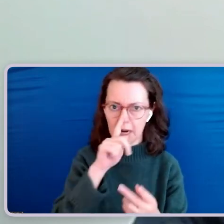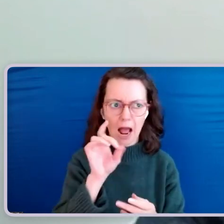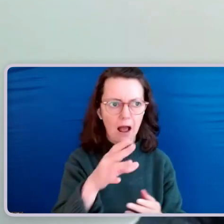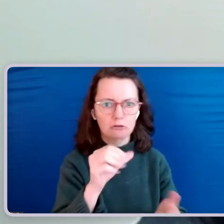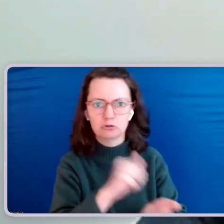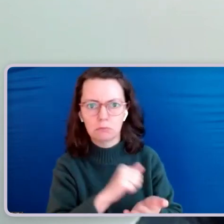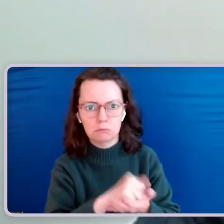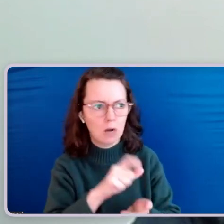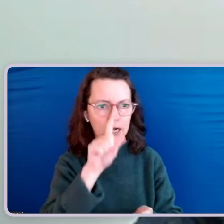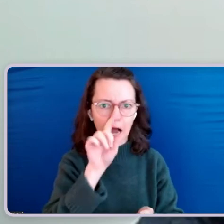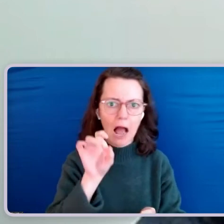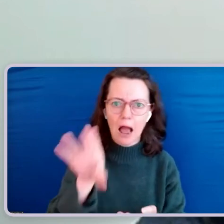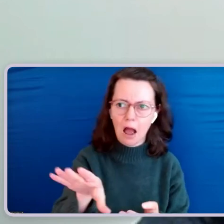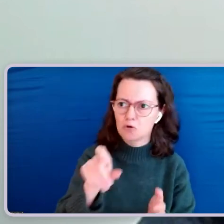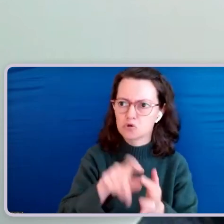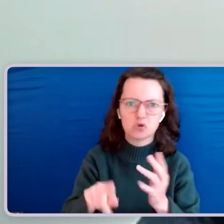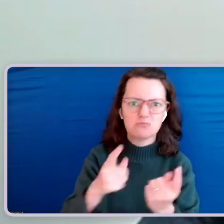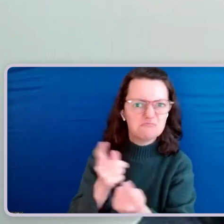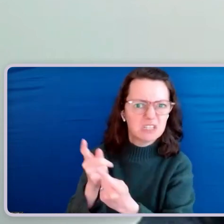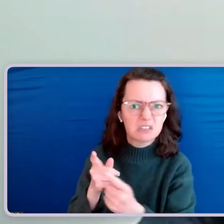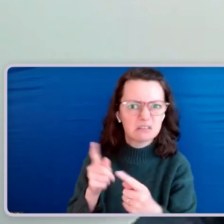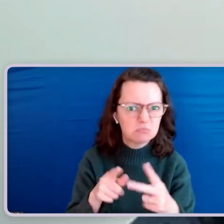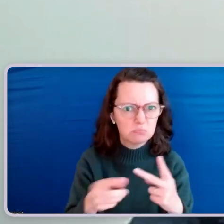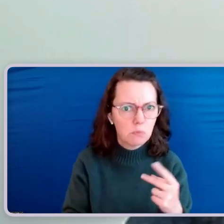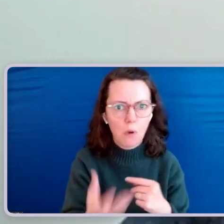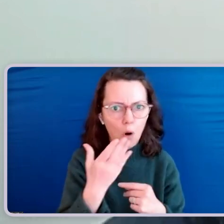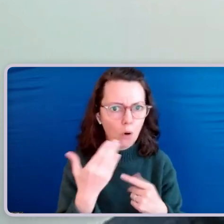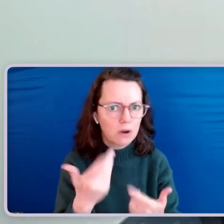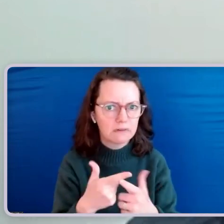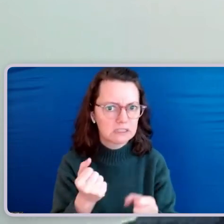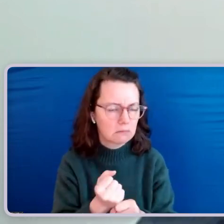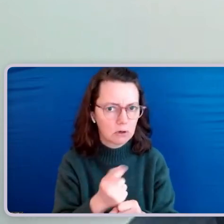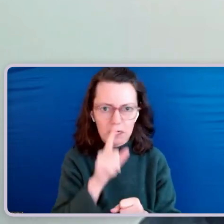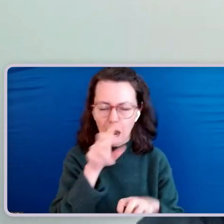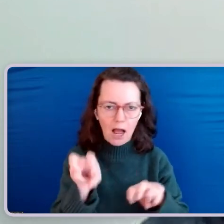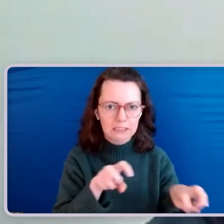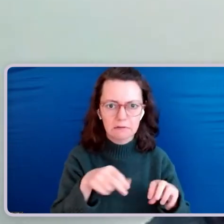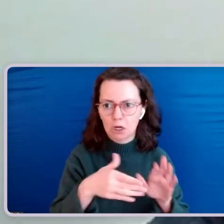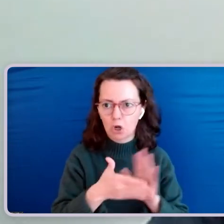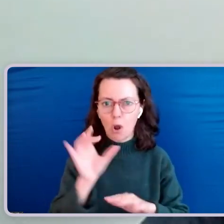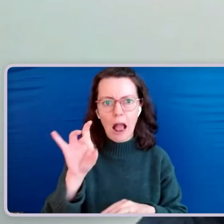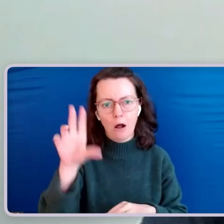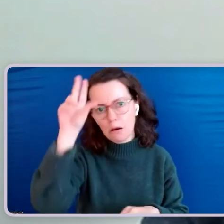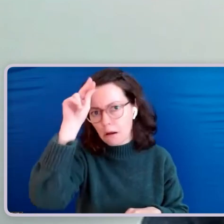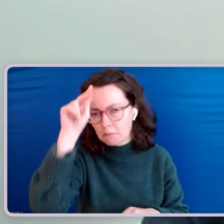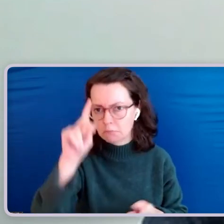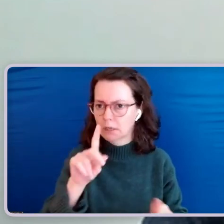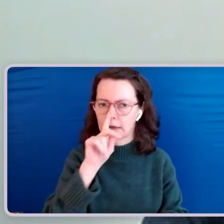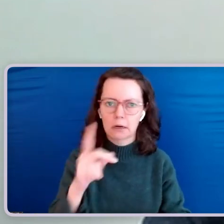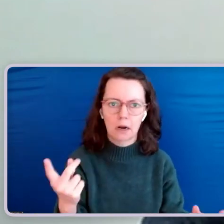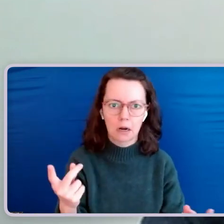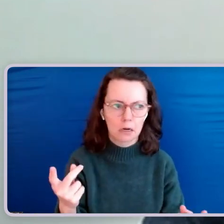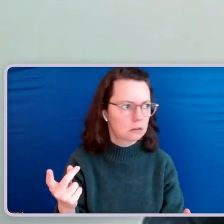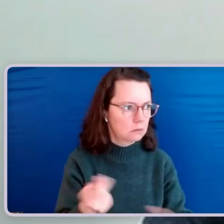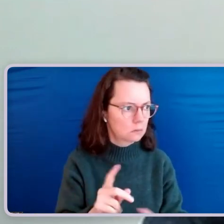participation they usually do, like bowling as an example, or going to the library. People missed out on a